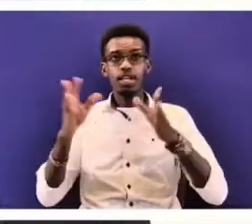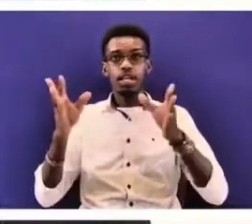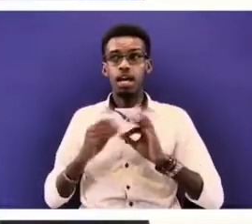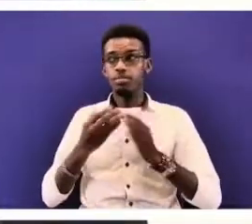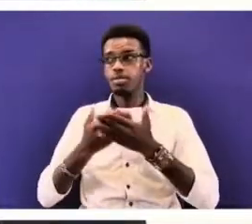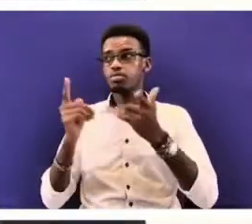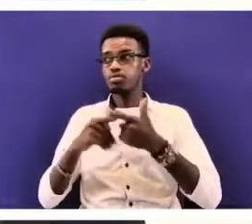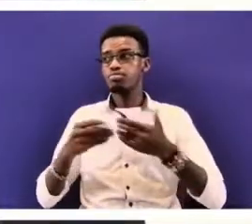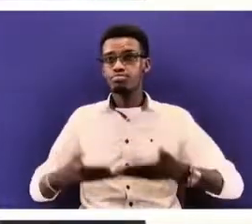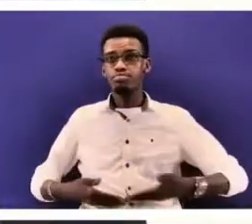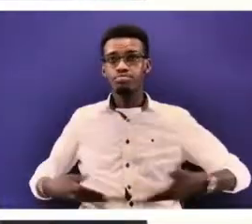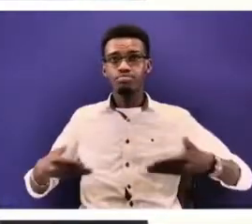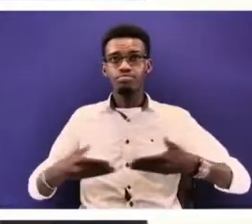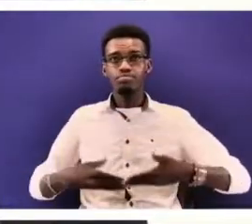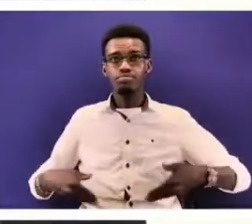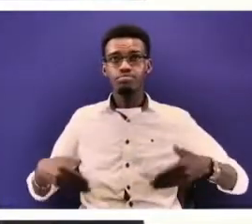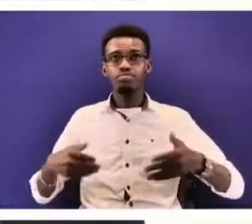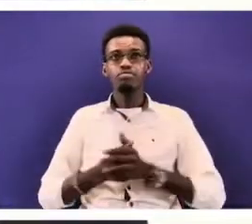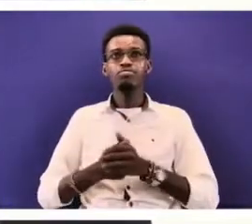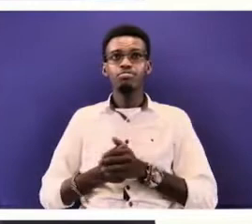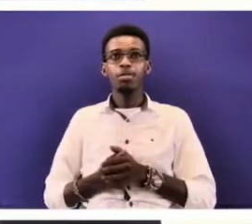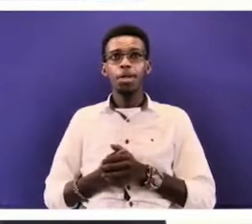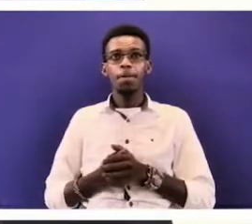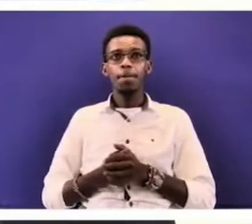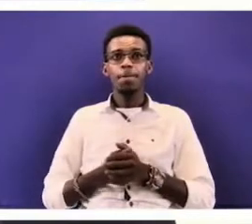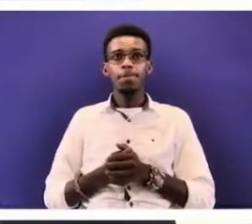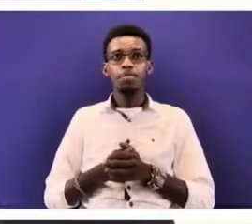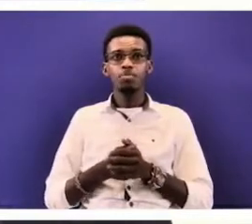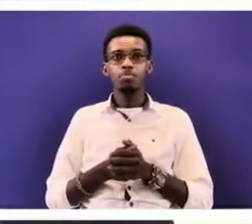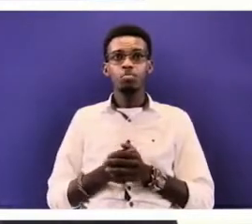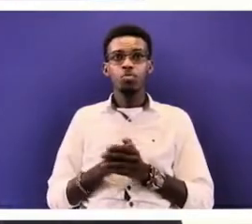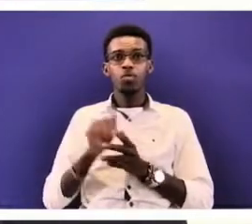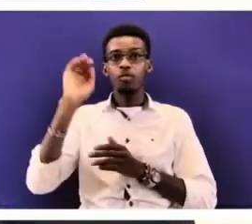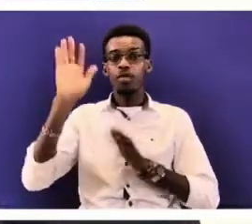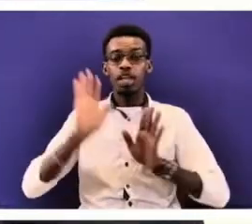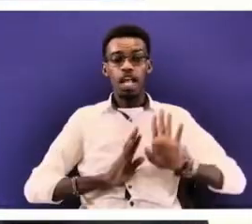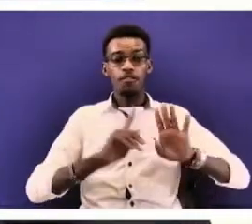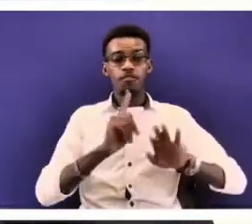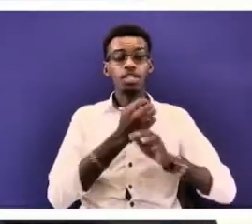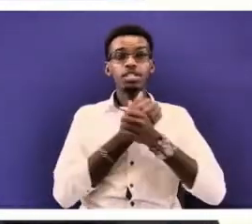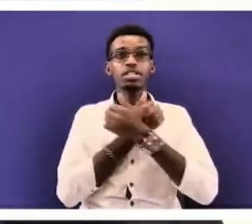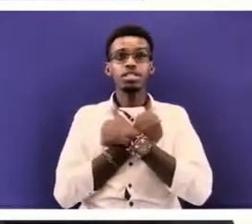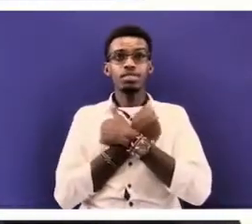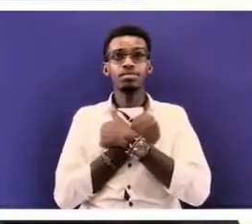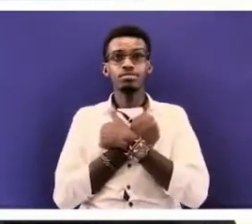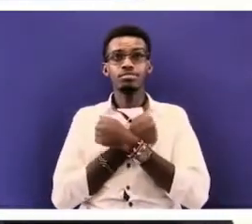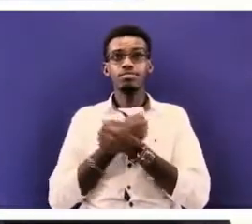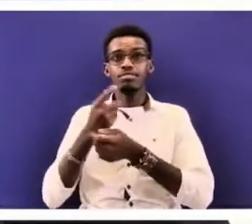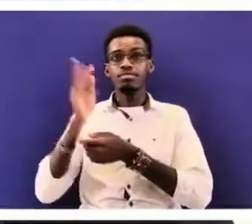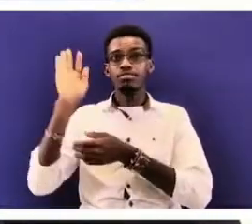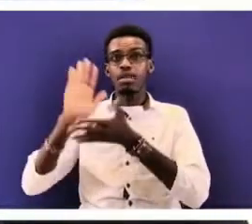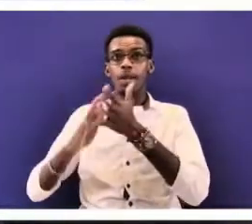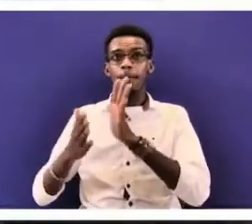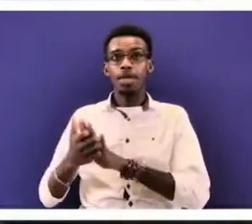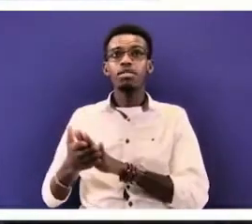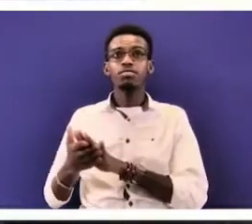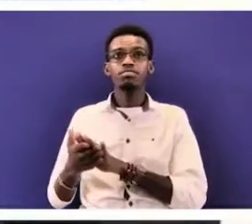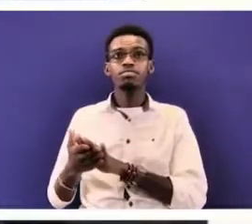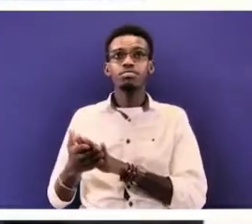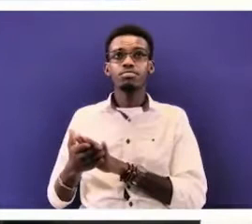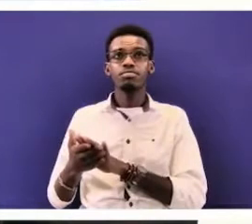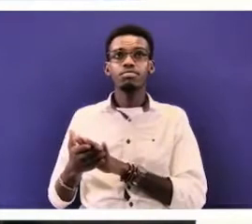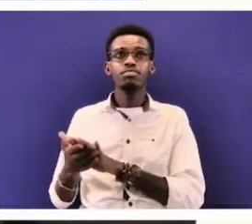hungry? They left their first love. They became